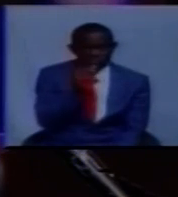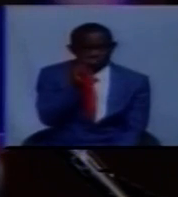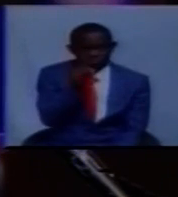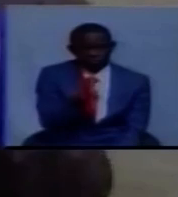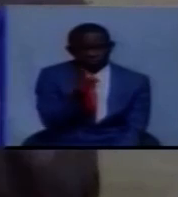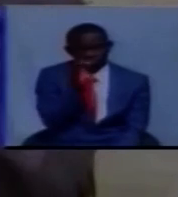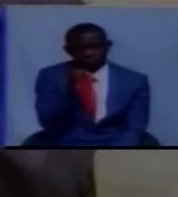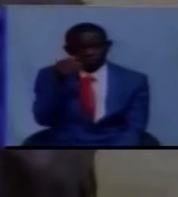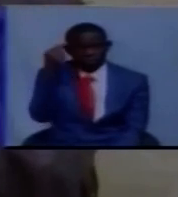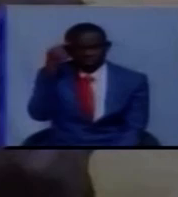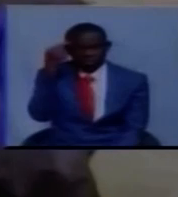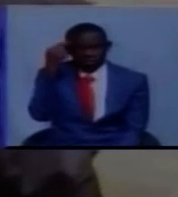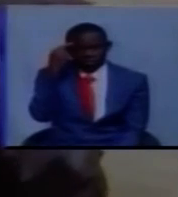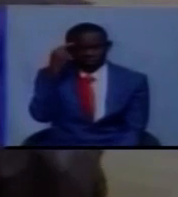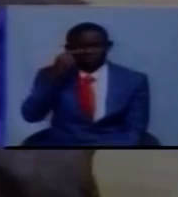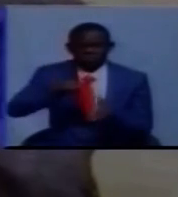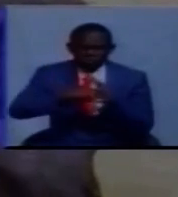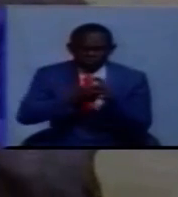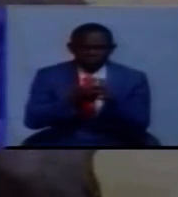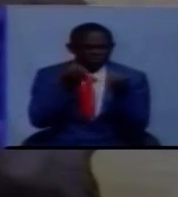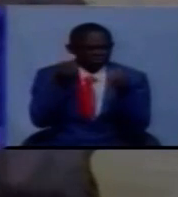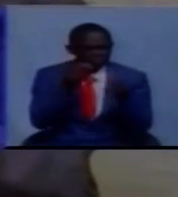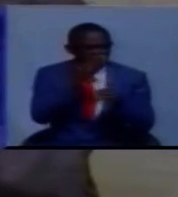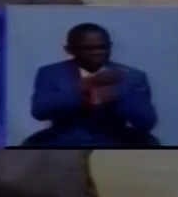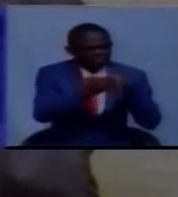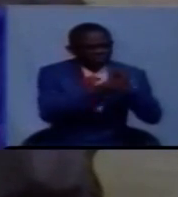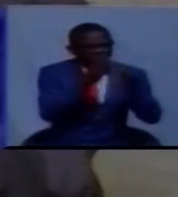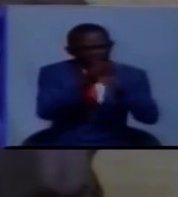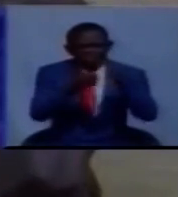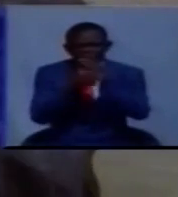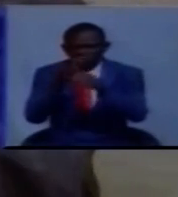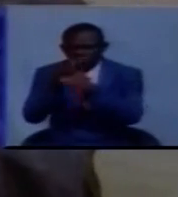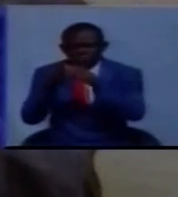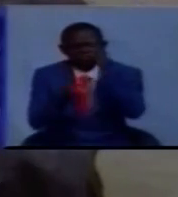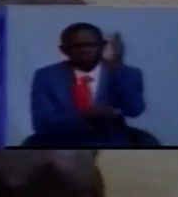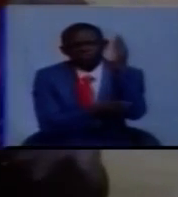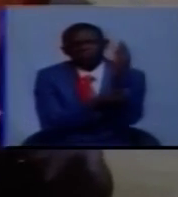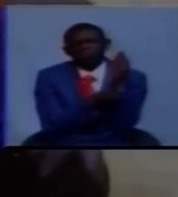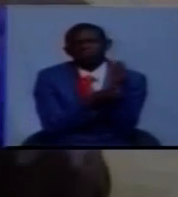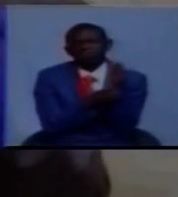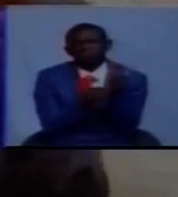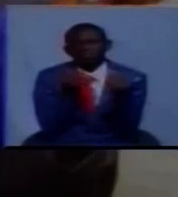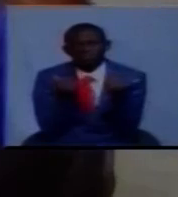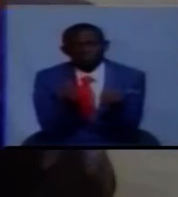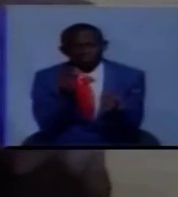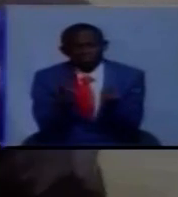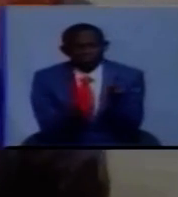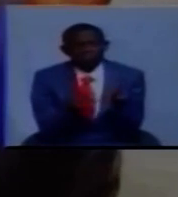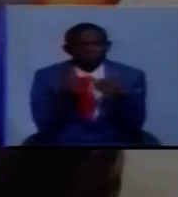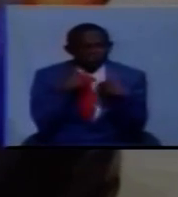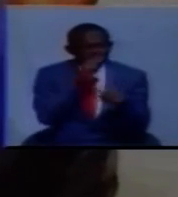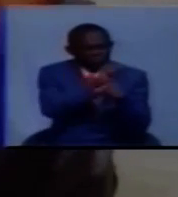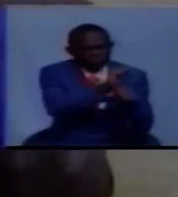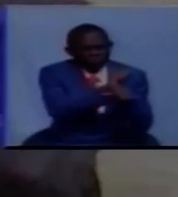robust infrastructure development, which has got a spillover. It is not only those people who are working on the roads as you're going, you people where